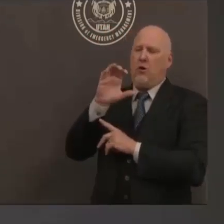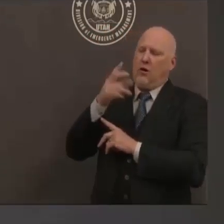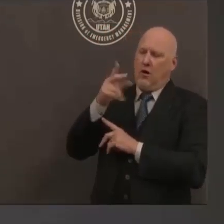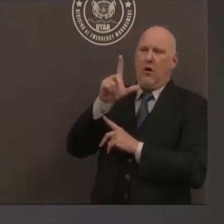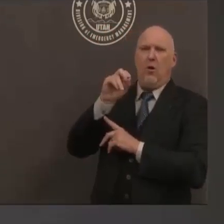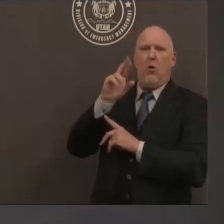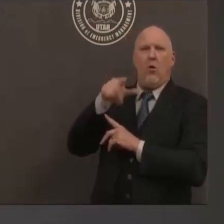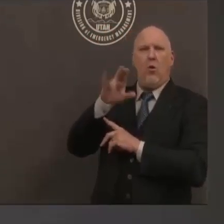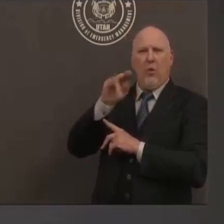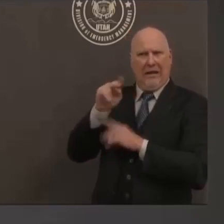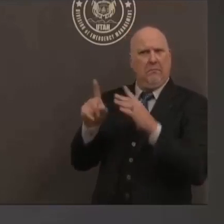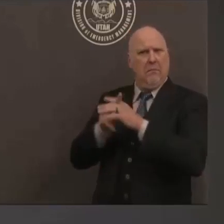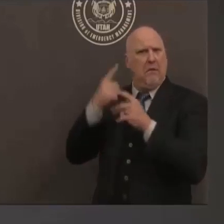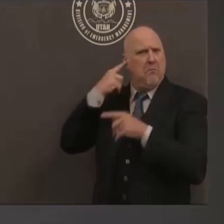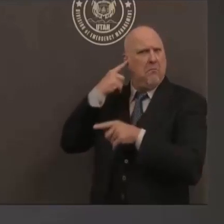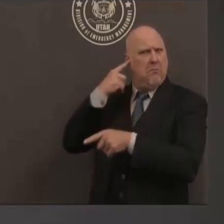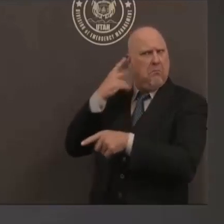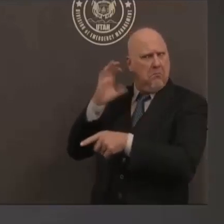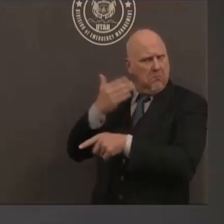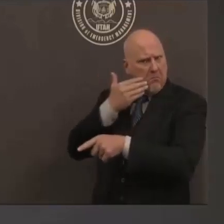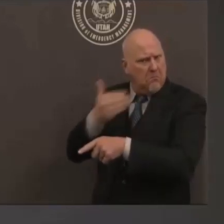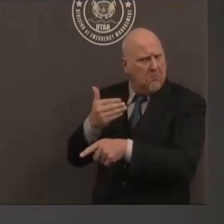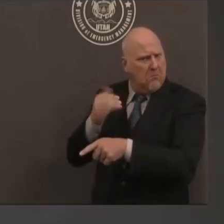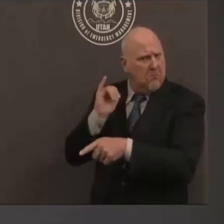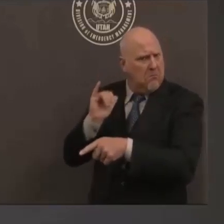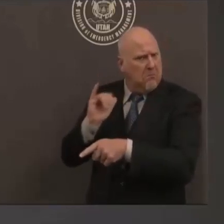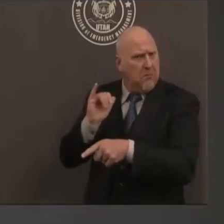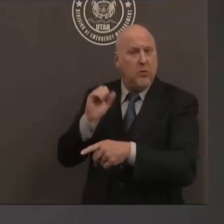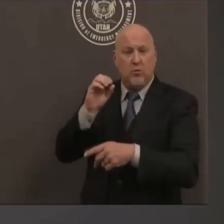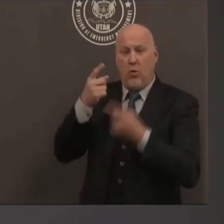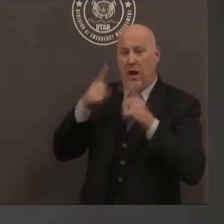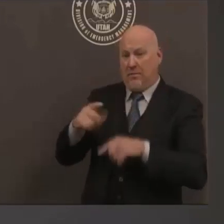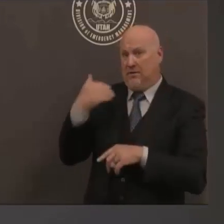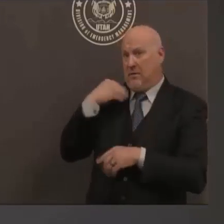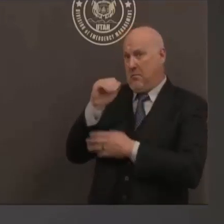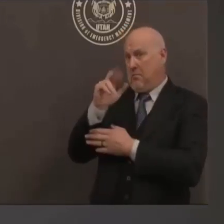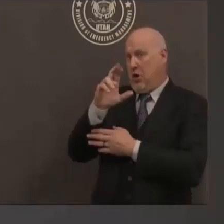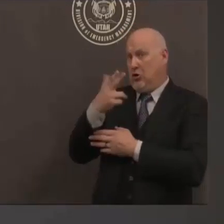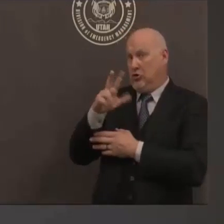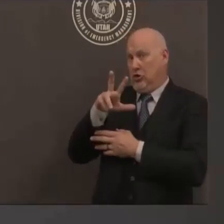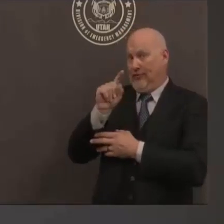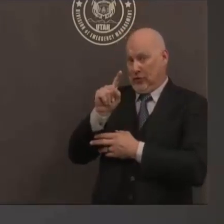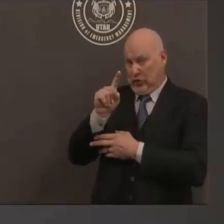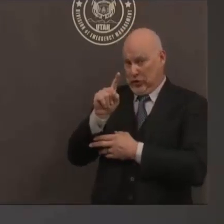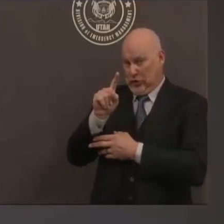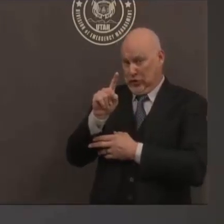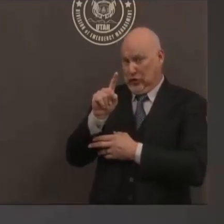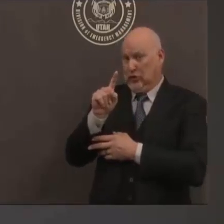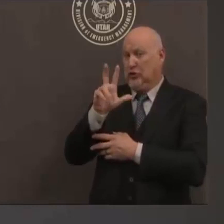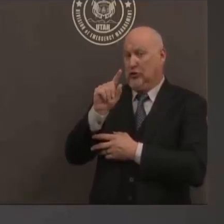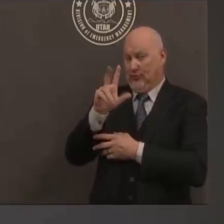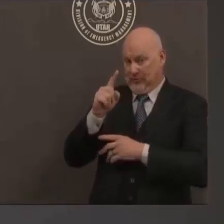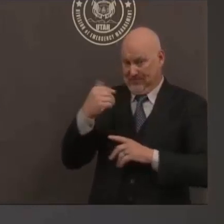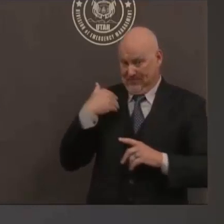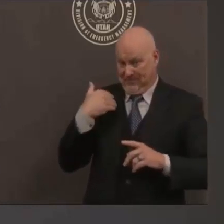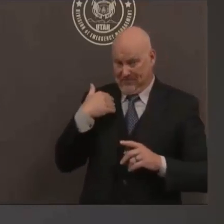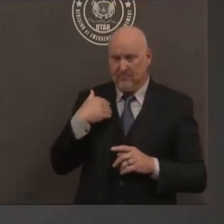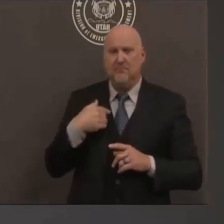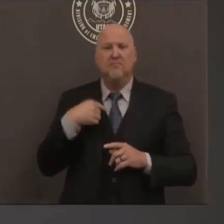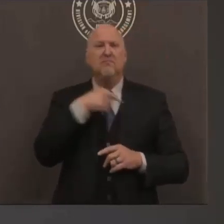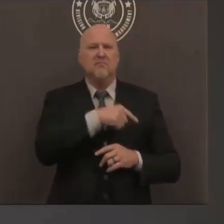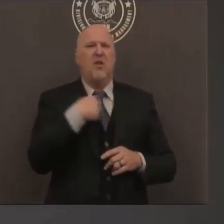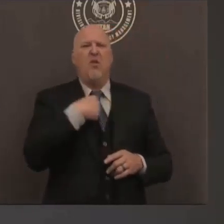of 2020, the GOMB approved to purchase 20,000 units of this